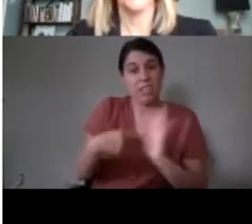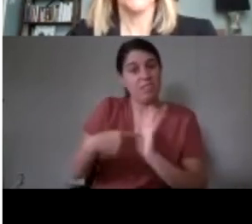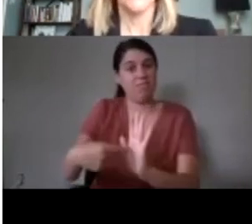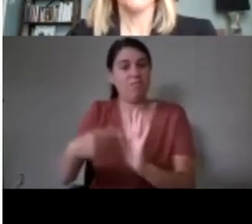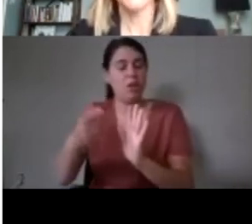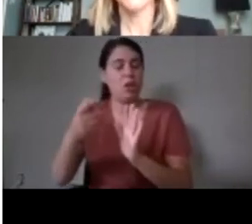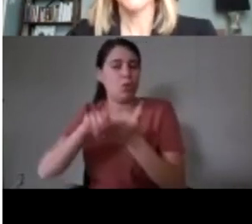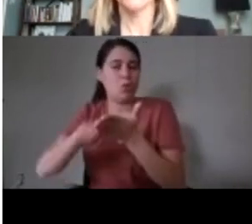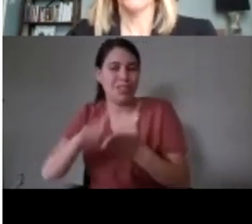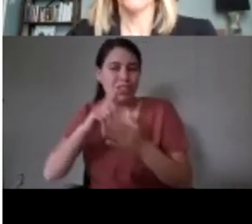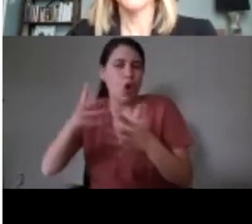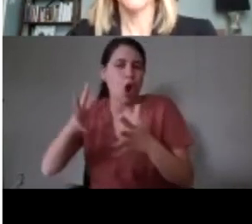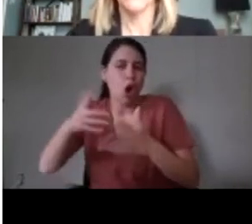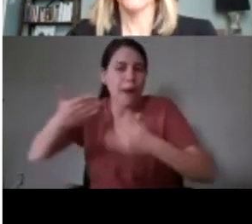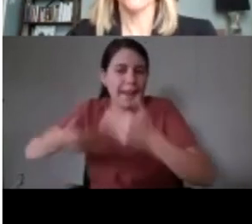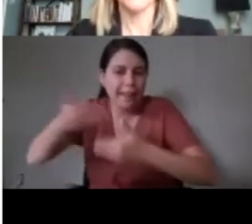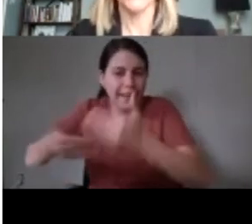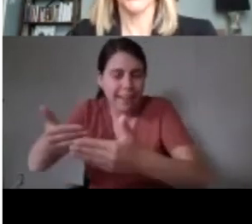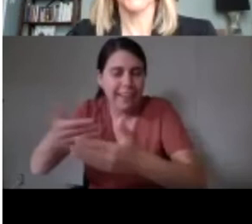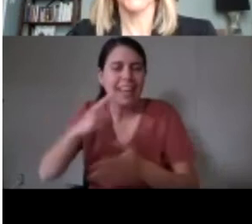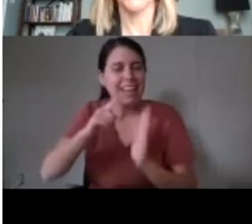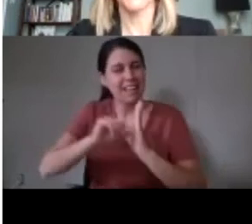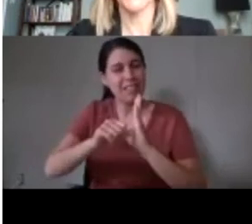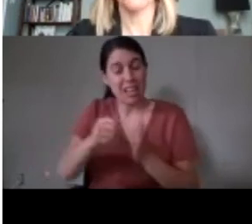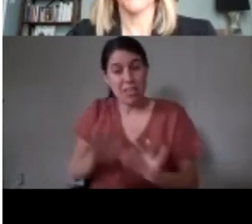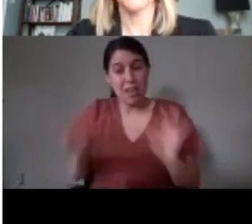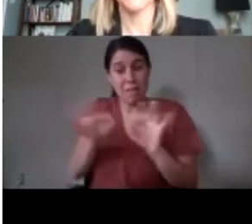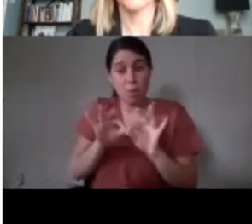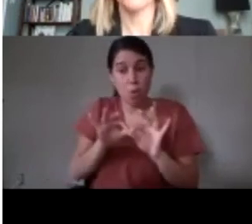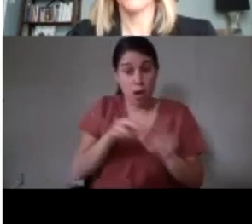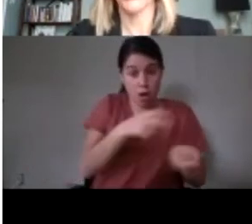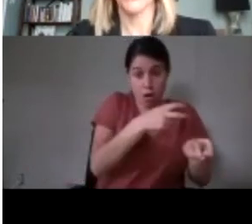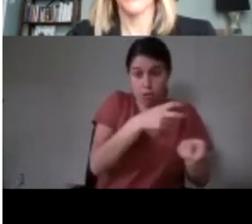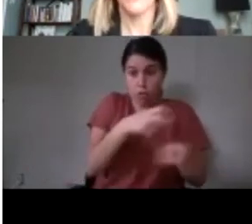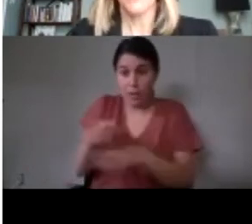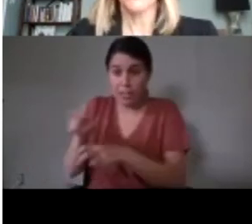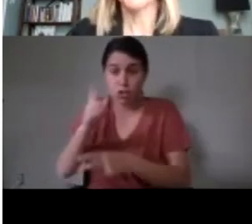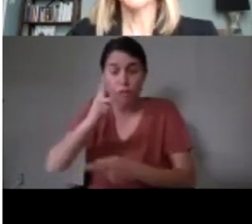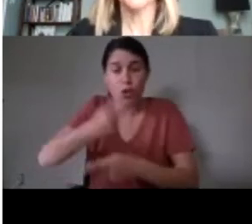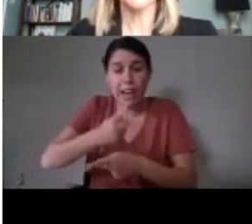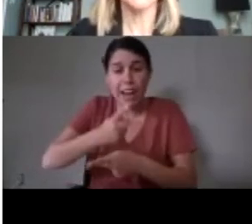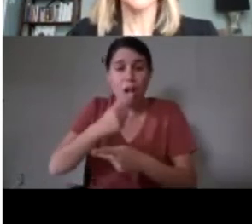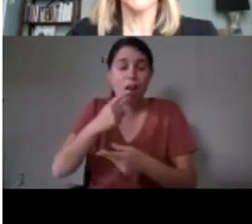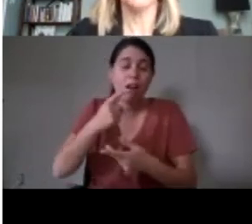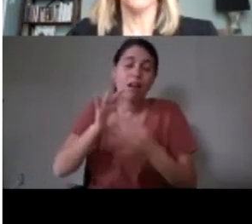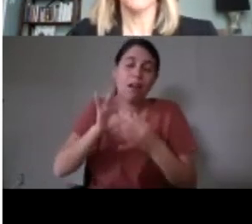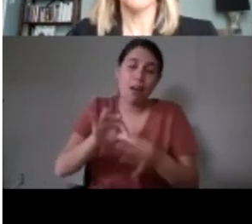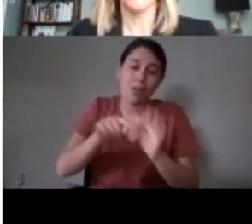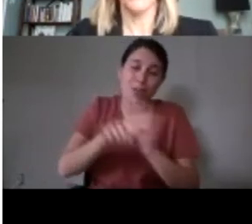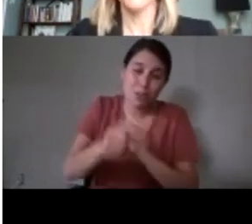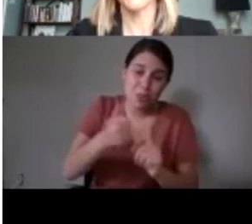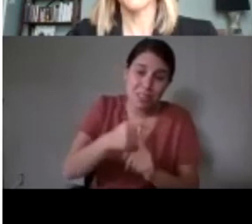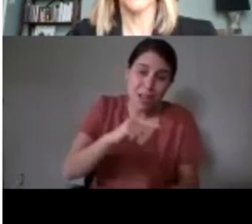research, emphasizing the importance of care transitions to suicide risk and prevention. So certainly this has